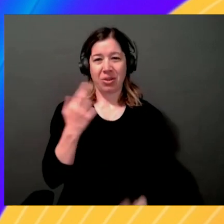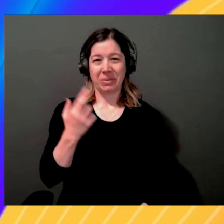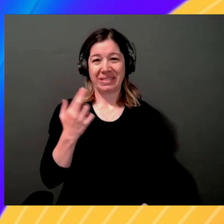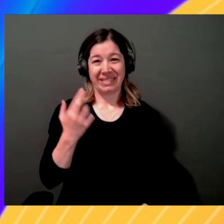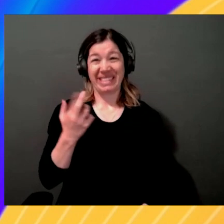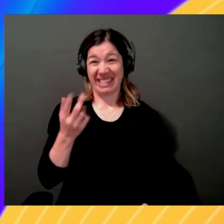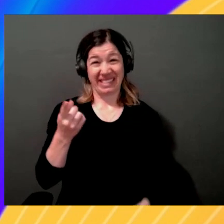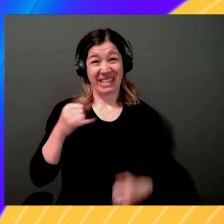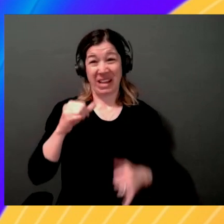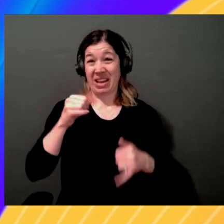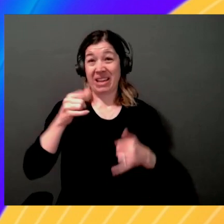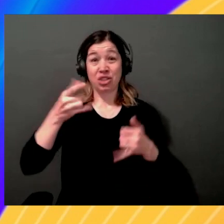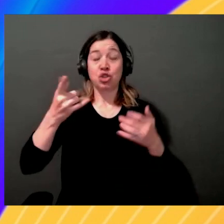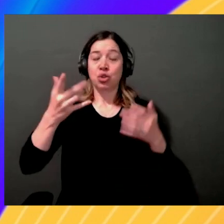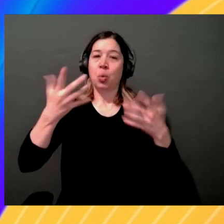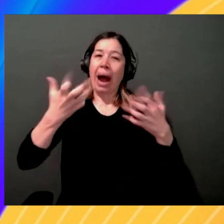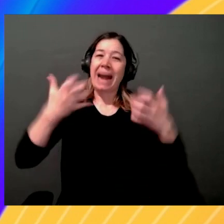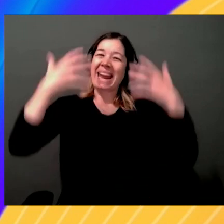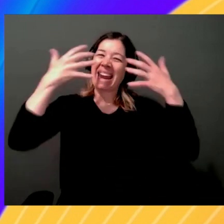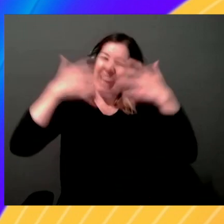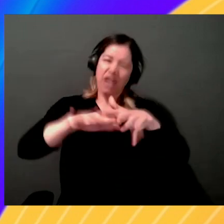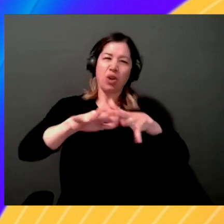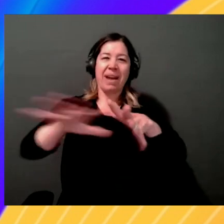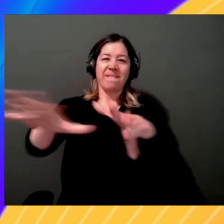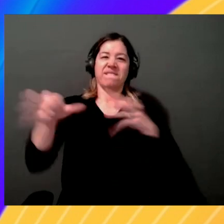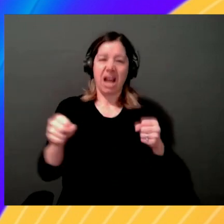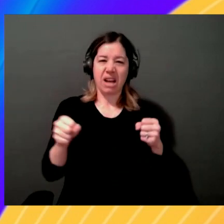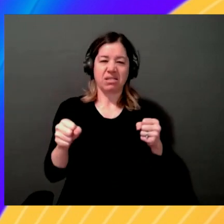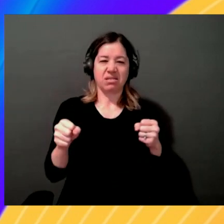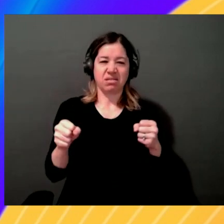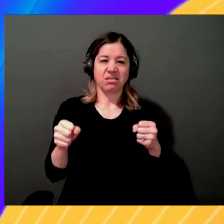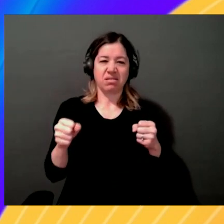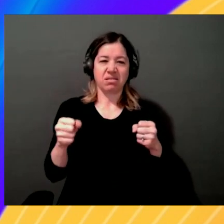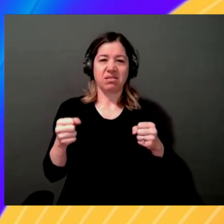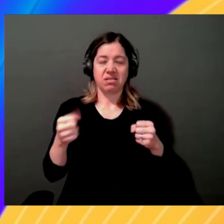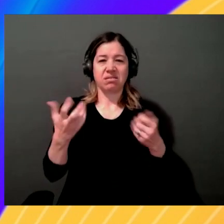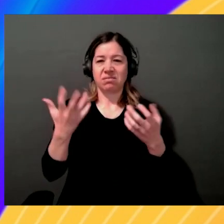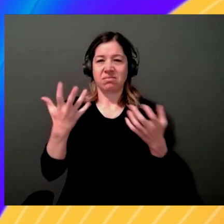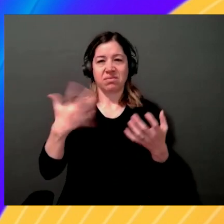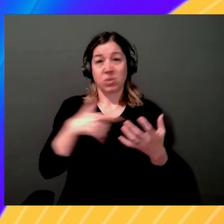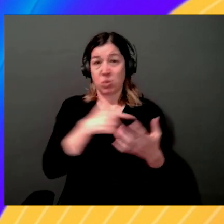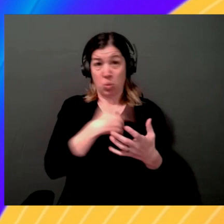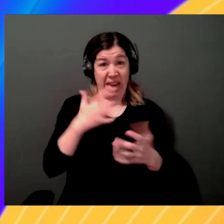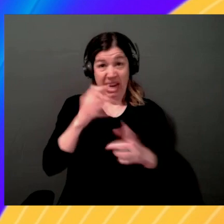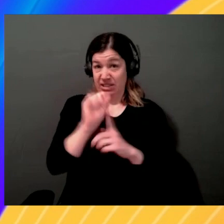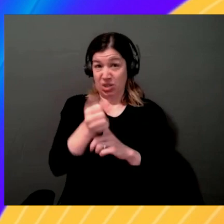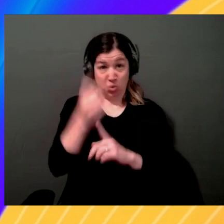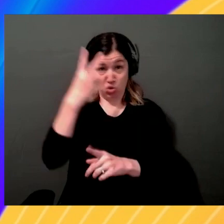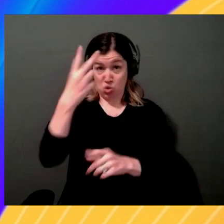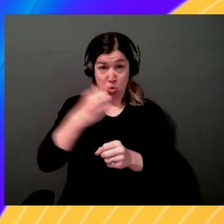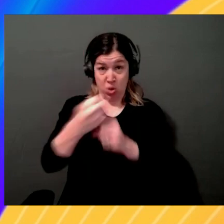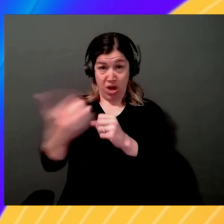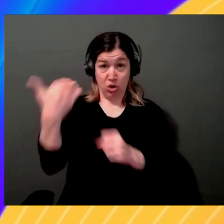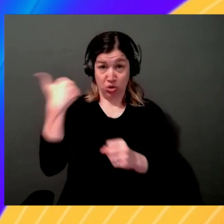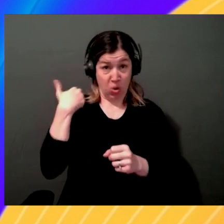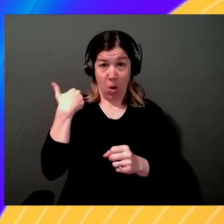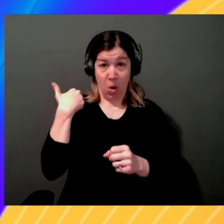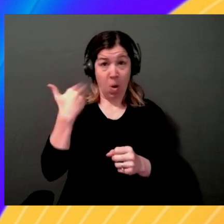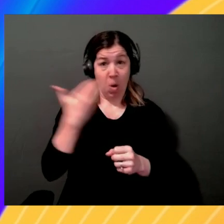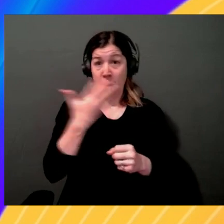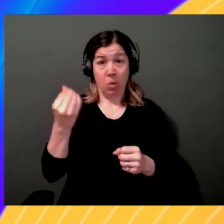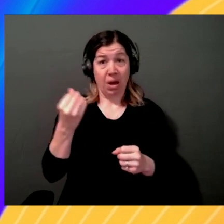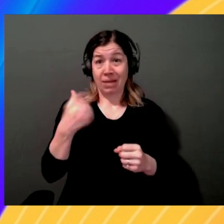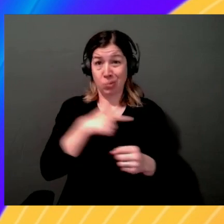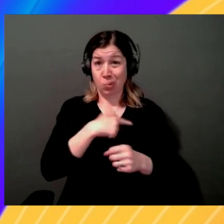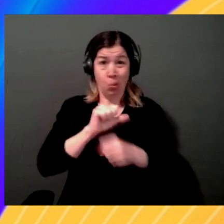fast. We were sort of in a situation about 2 years ago, about this time of the year, and we had been working on some machine learning